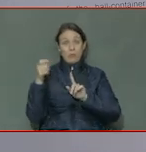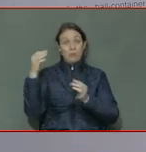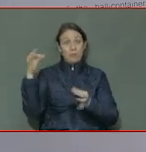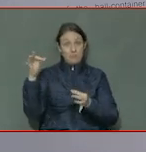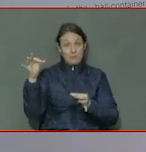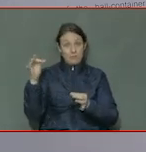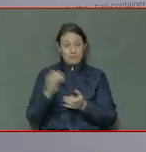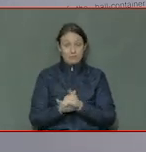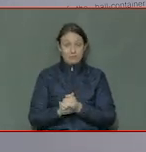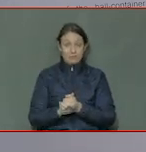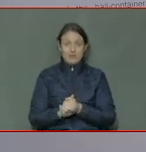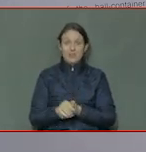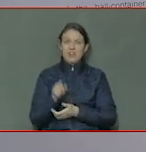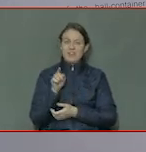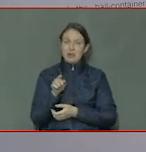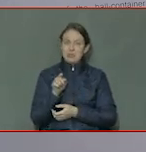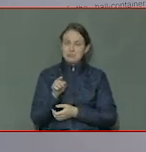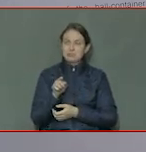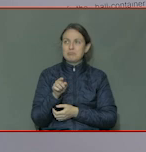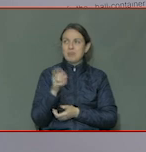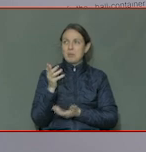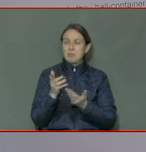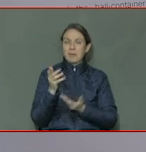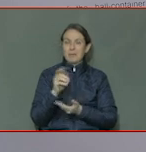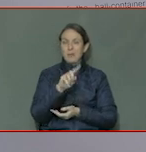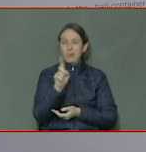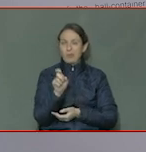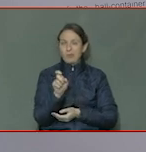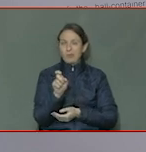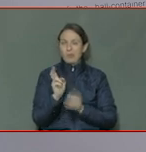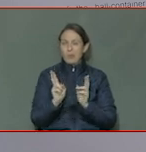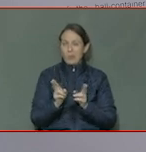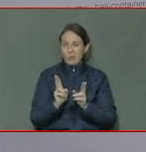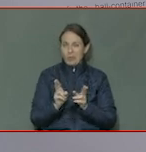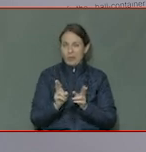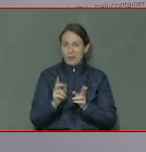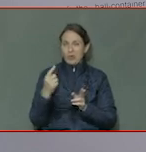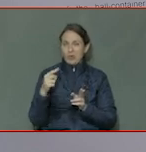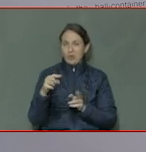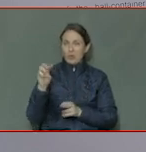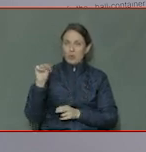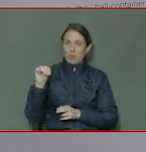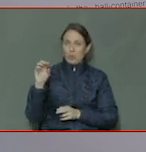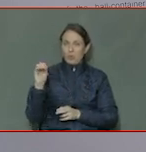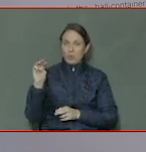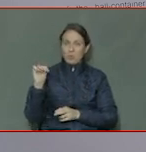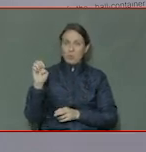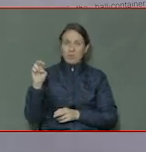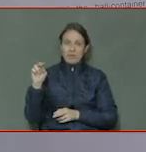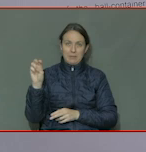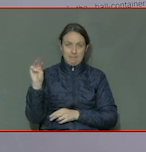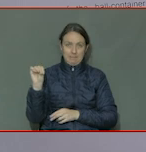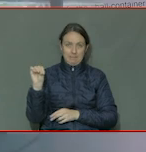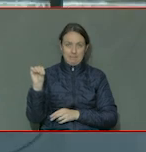In a momentum question, not in this case, but in a momentum question, when I ask you to